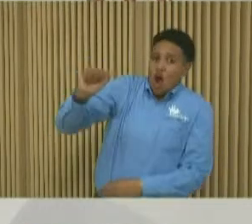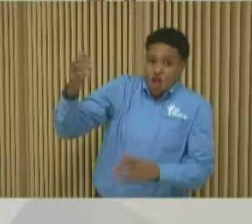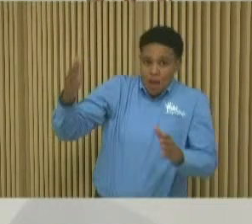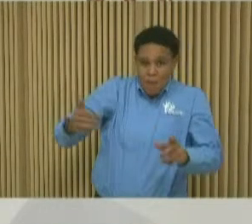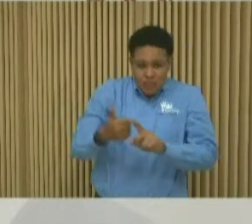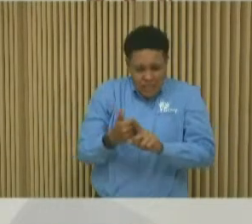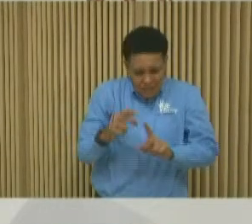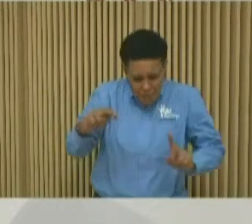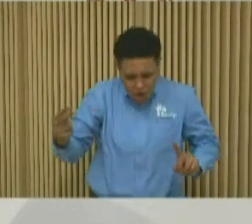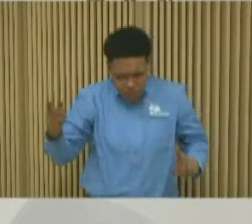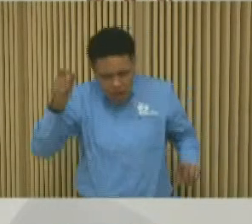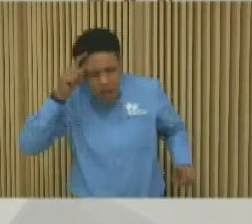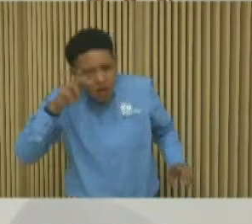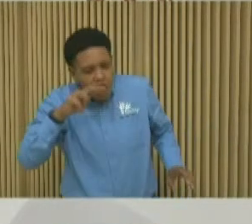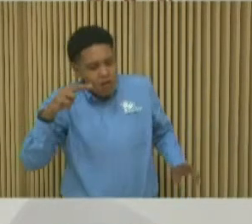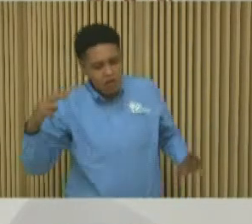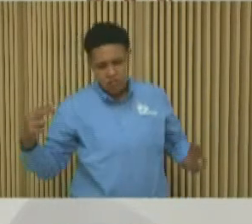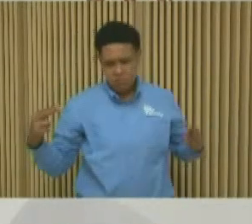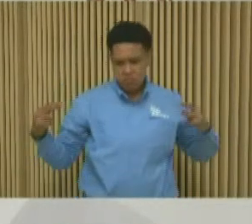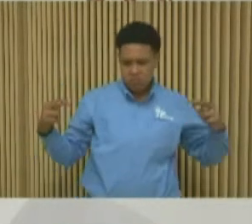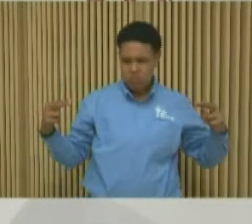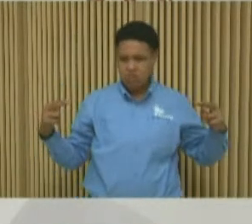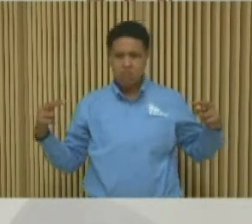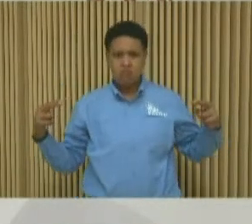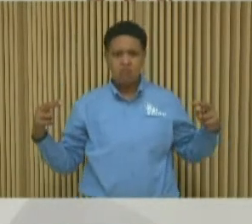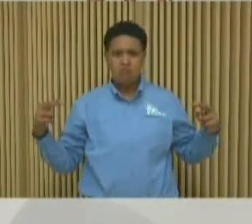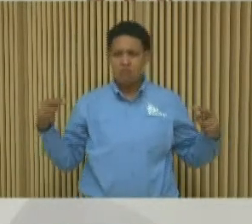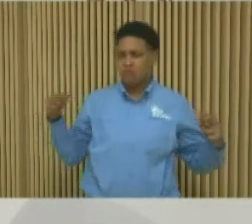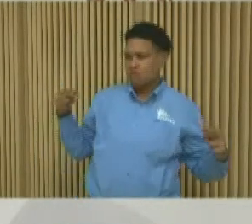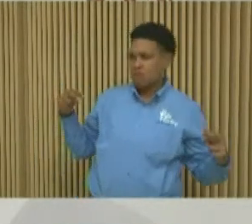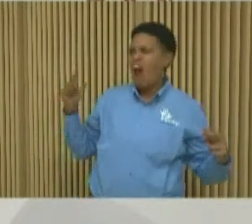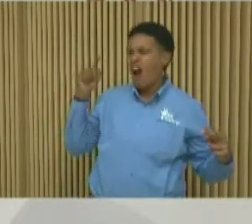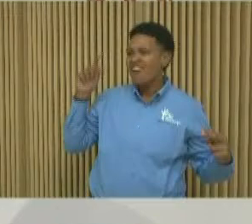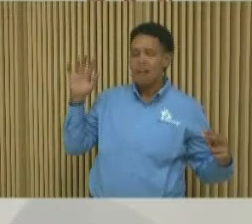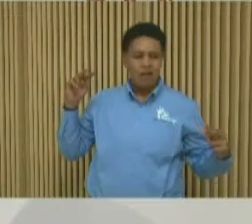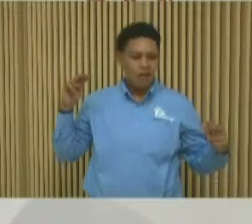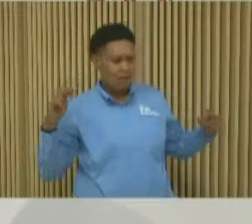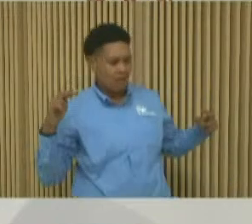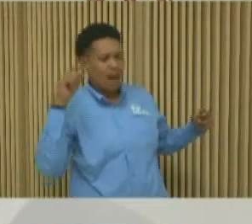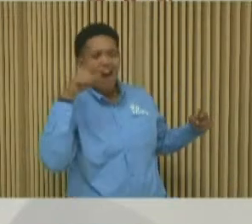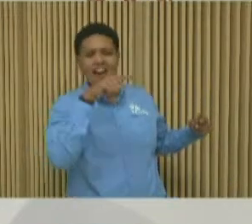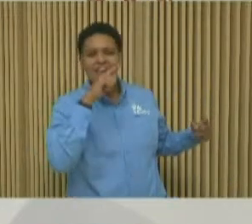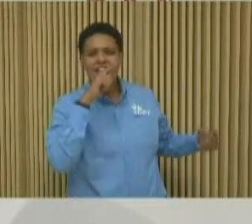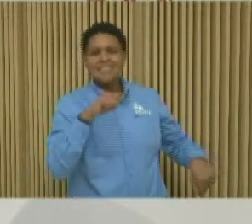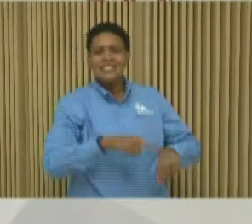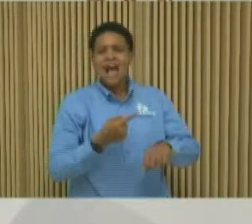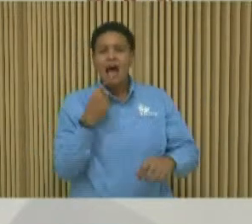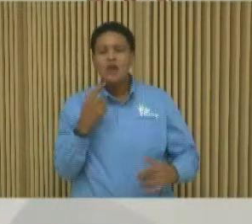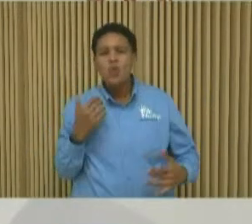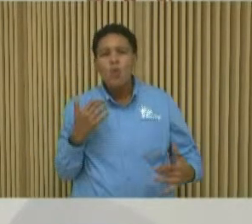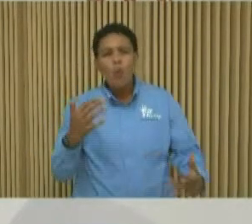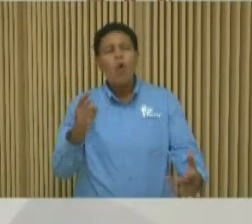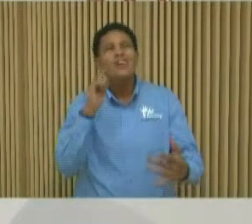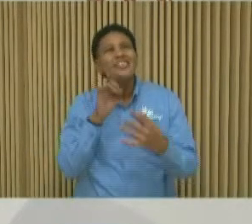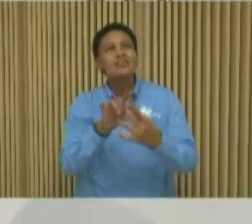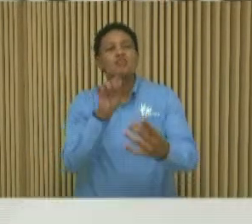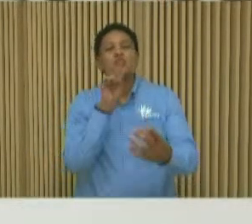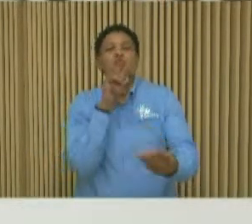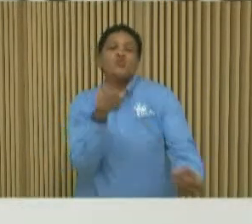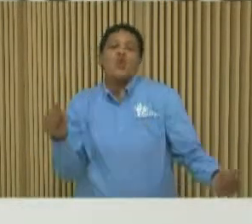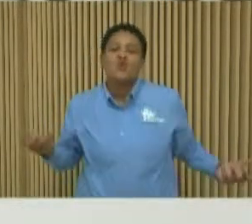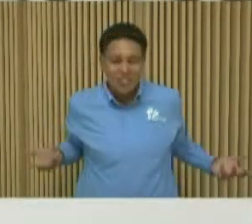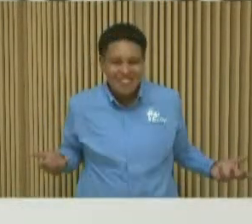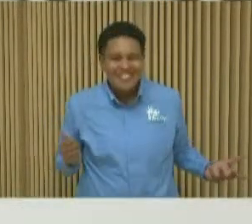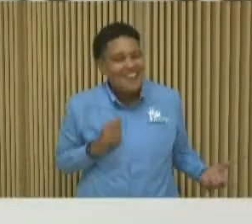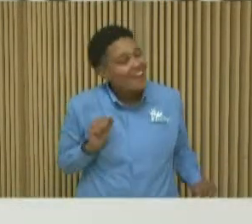is understanding from their perspective, and they begin now to arrive and to move towards solutions, I